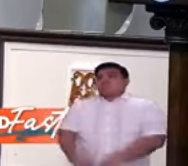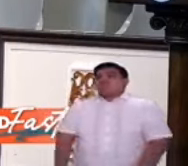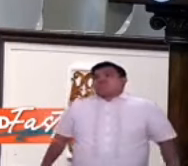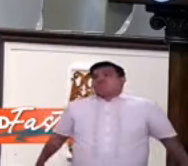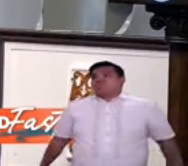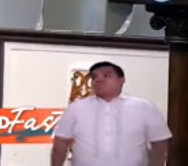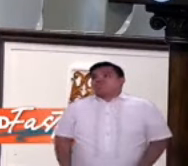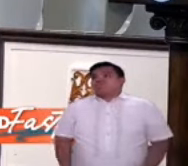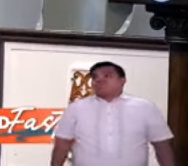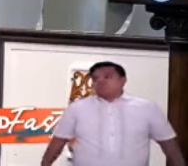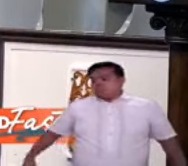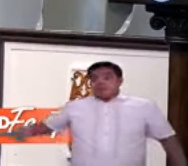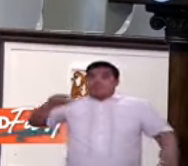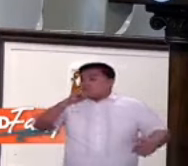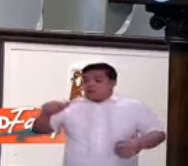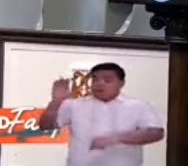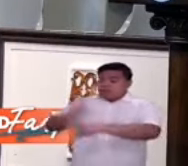anak sa bisyo, harus tanan.